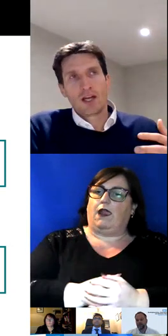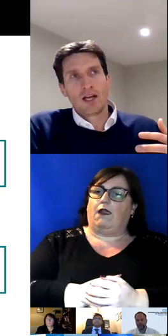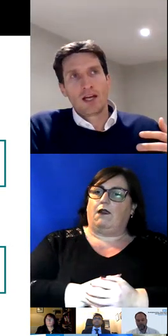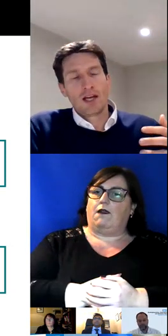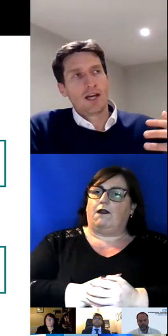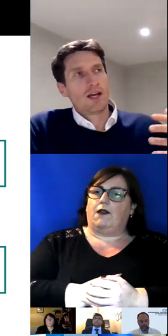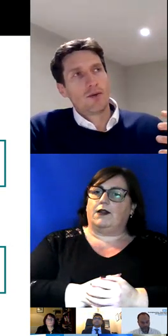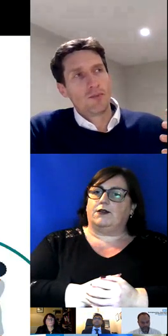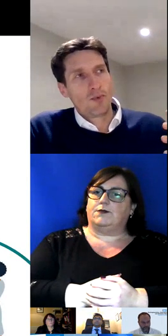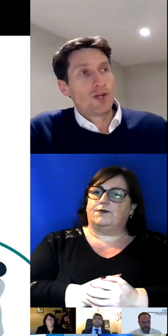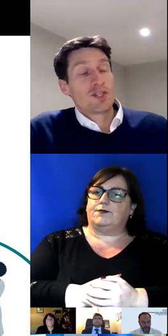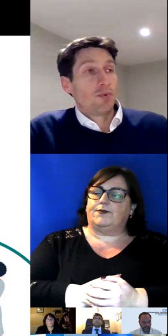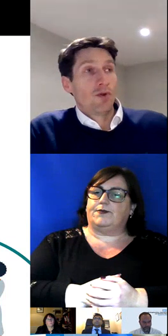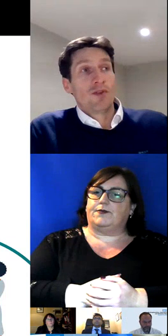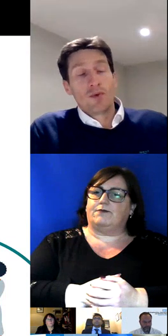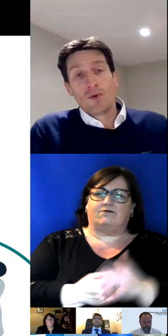important